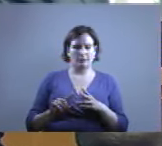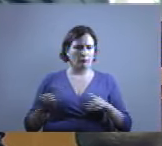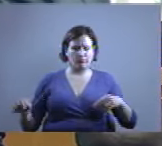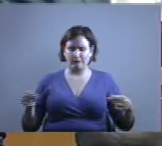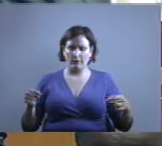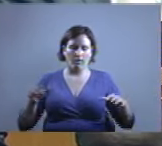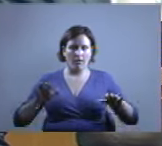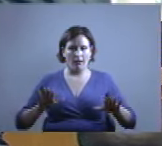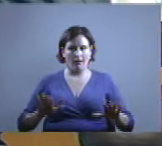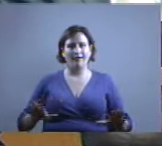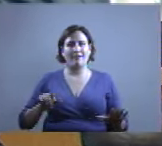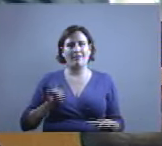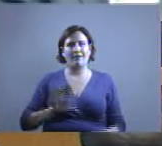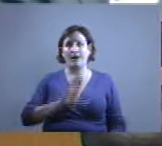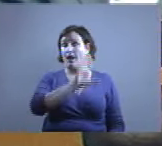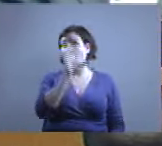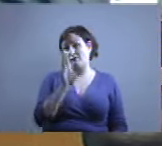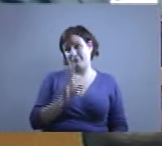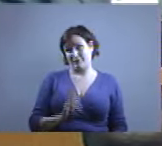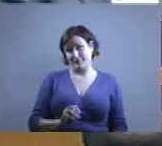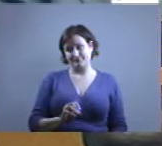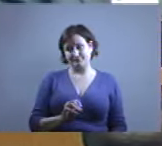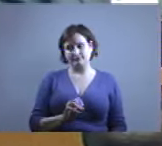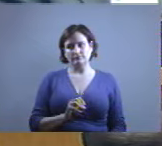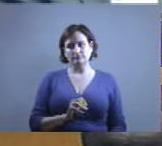It went into matters of